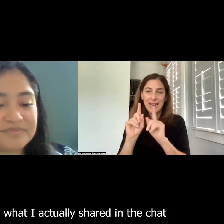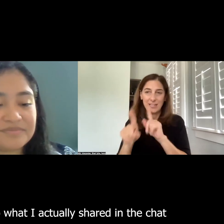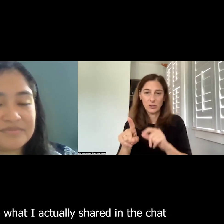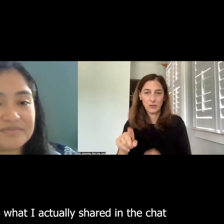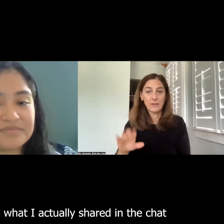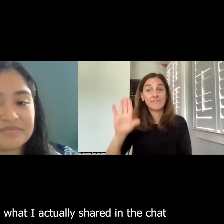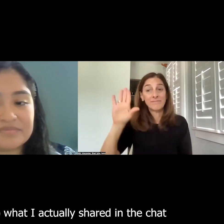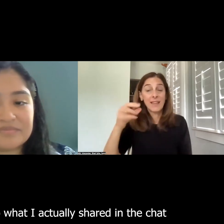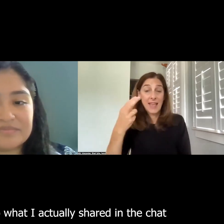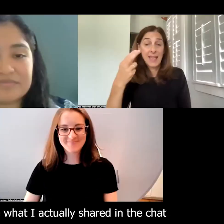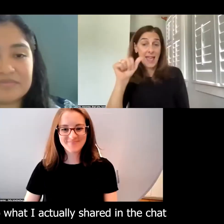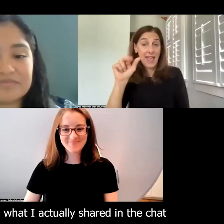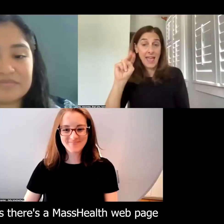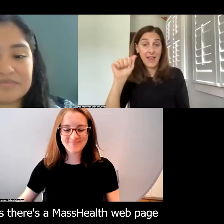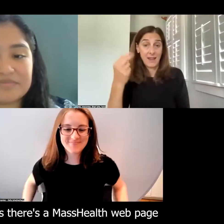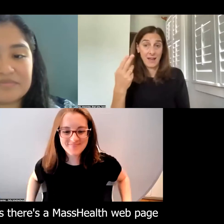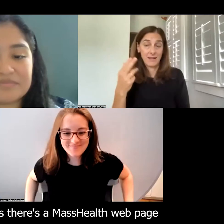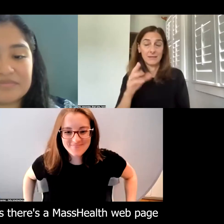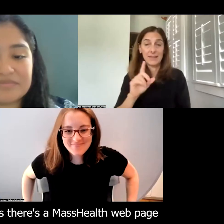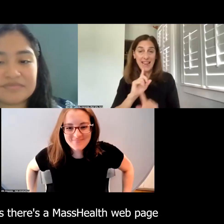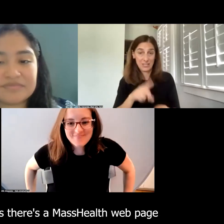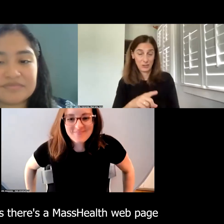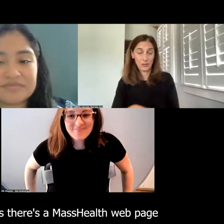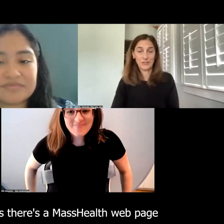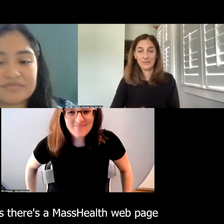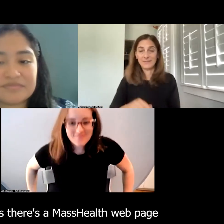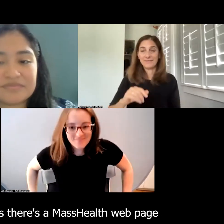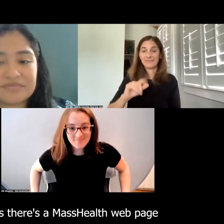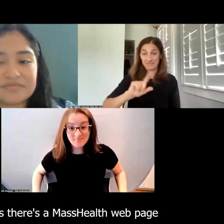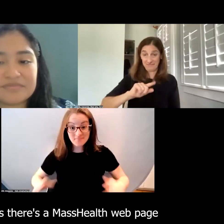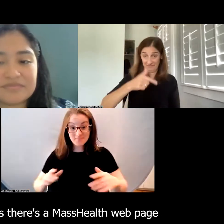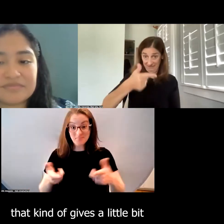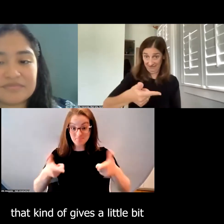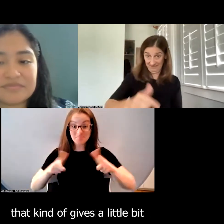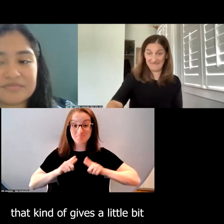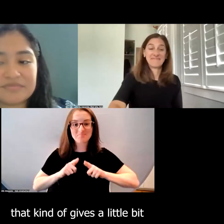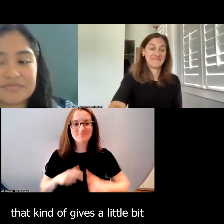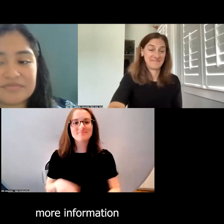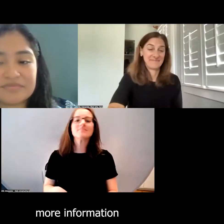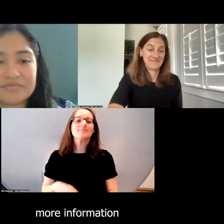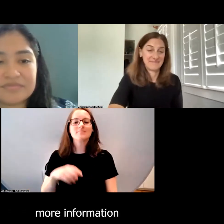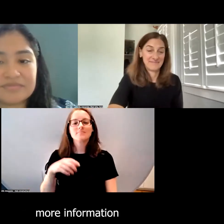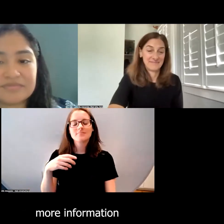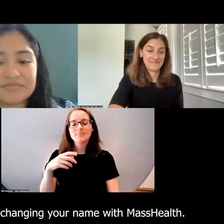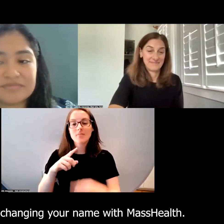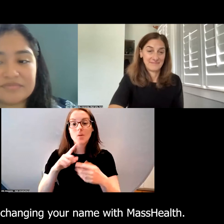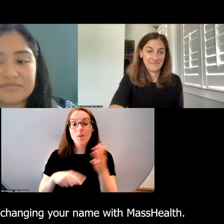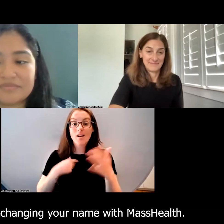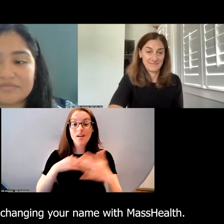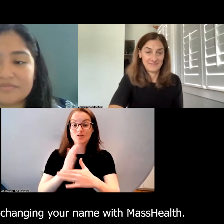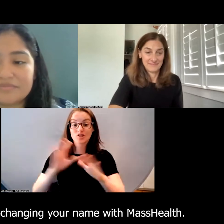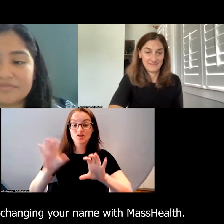So what I actually shared in the chat is there's a Mass Health webpage that kind of gives a little bit more information